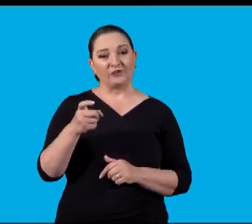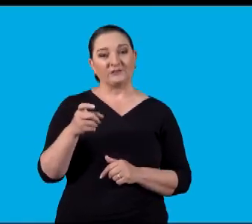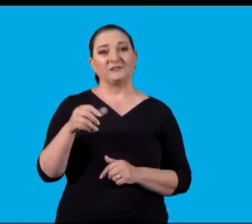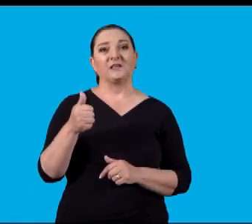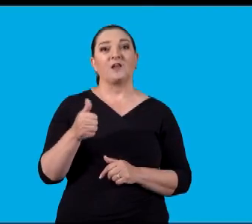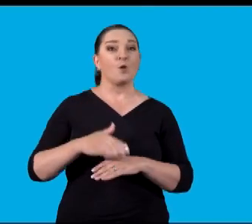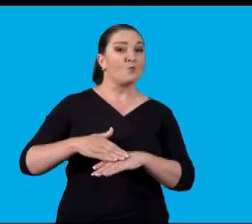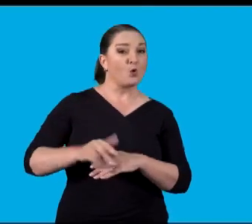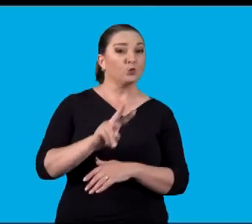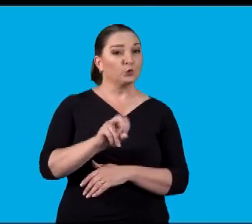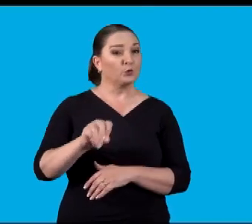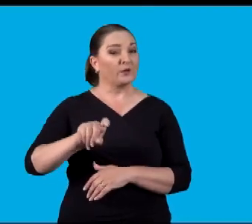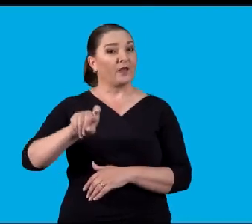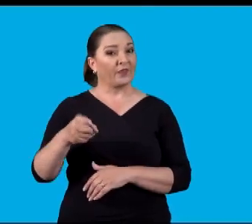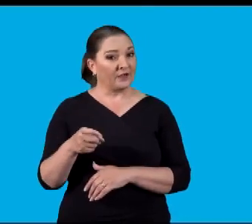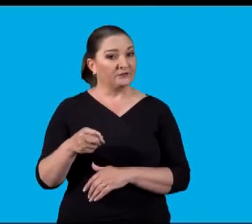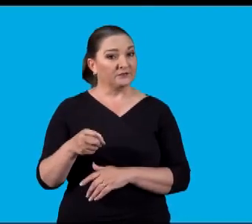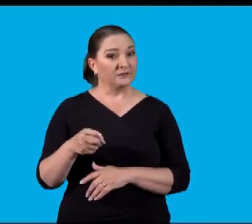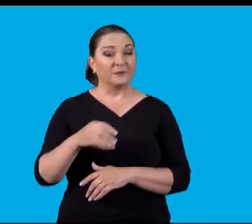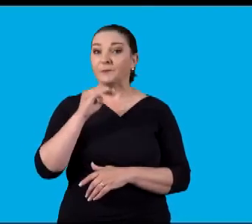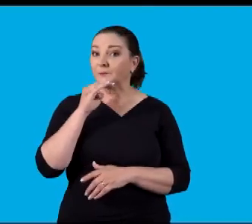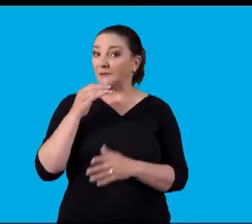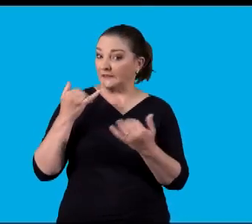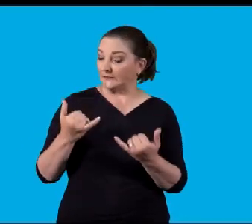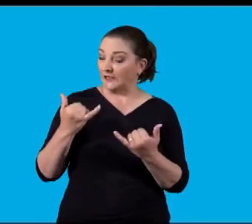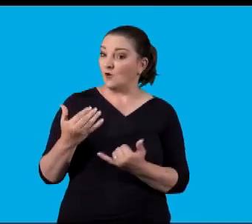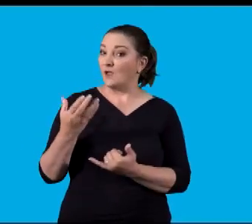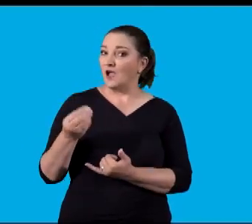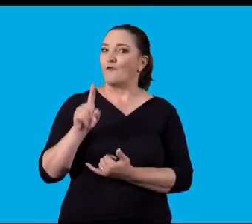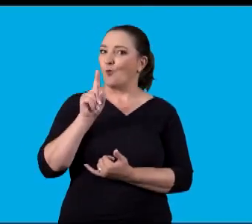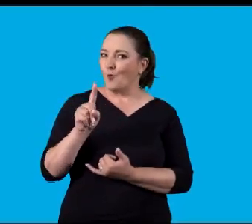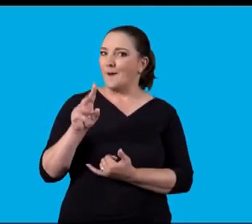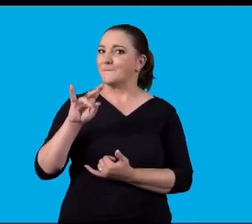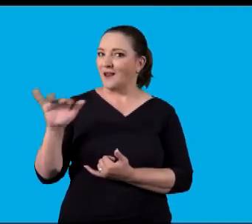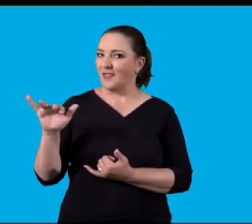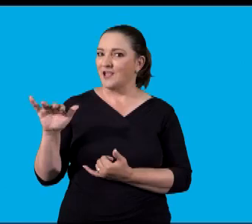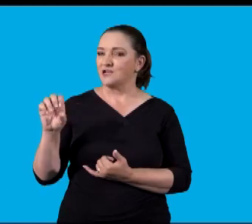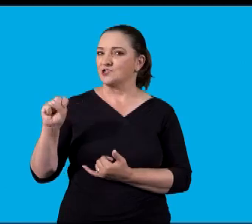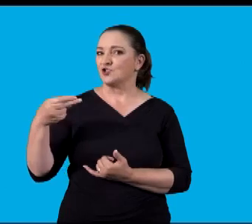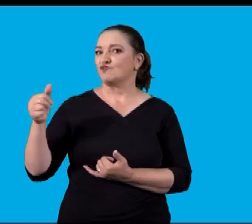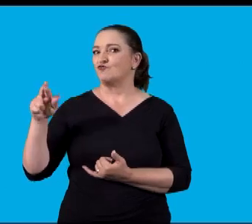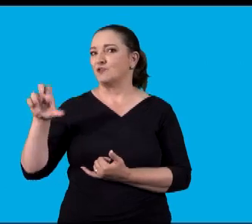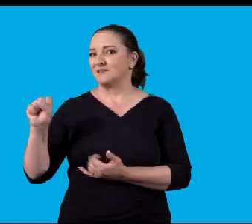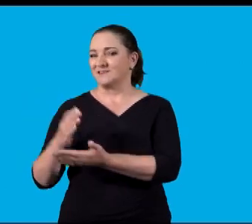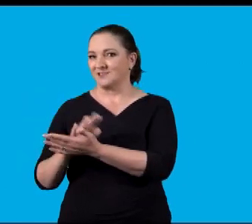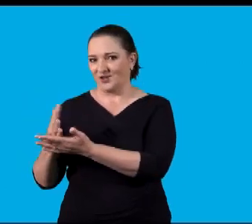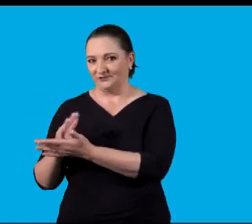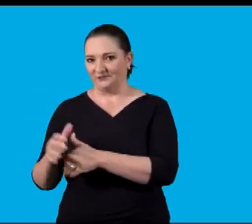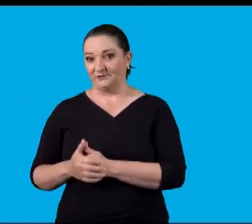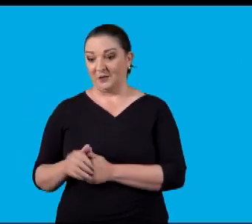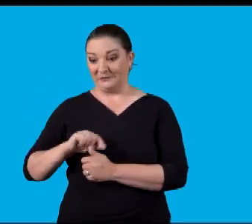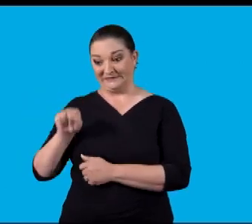a further 200,000. That means we now have 1 million shares. And then I'll now